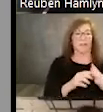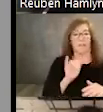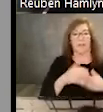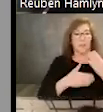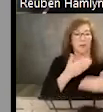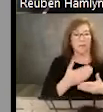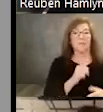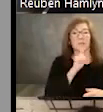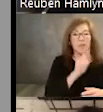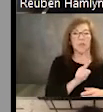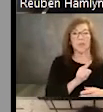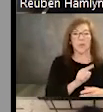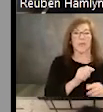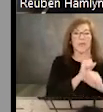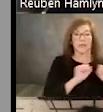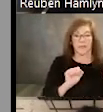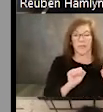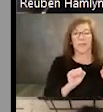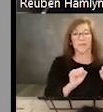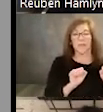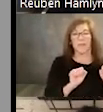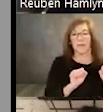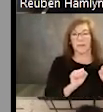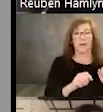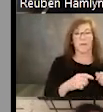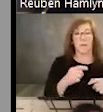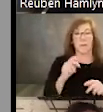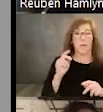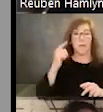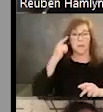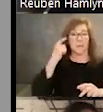to ensure the safety of